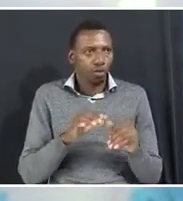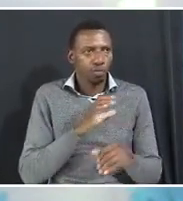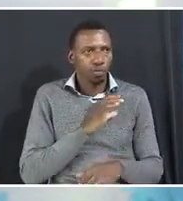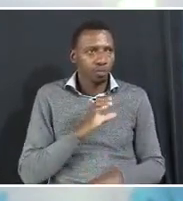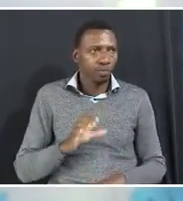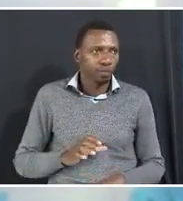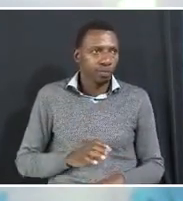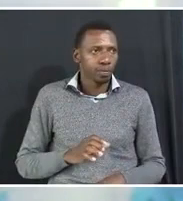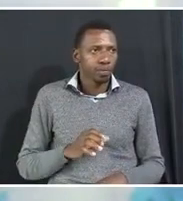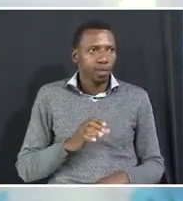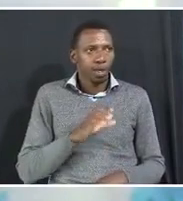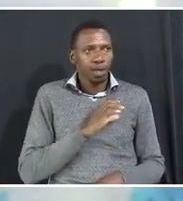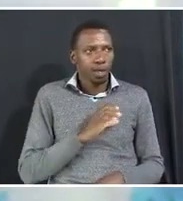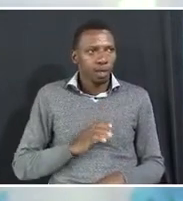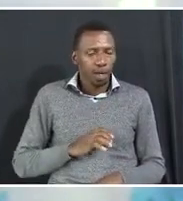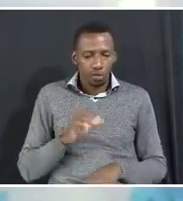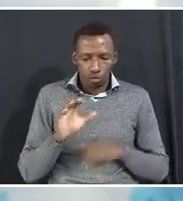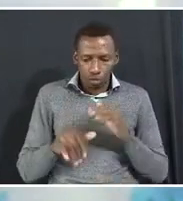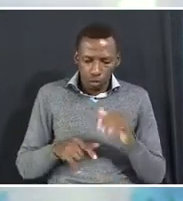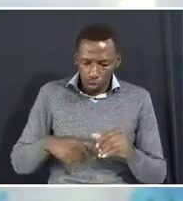calling us for a free fall,